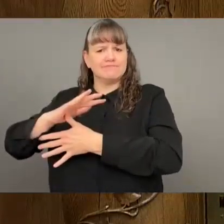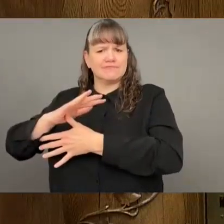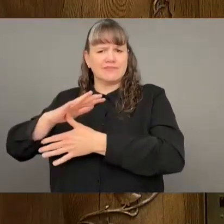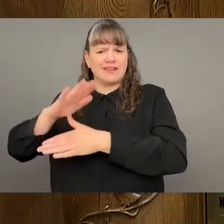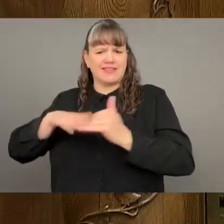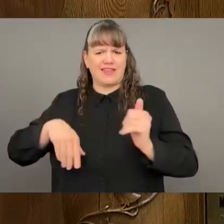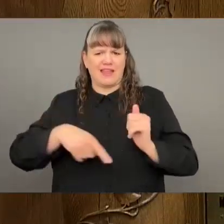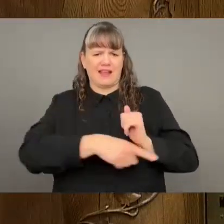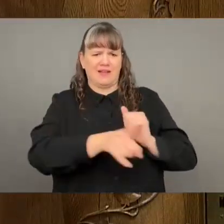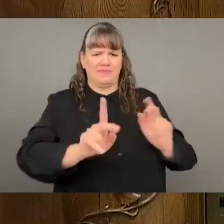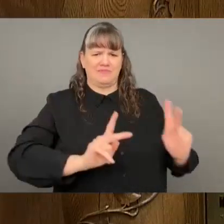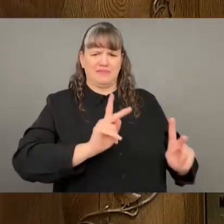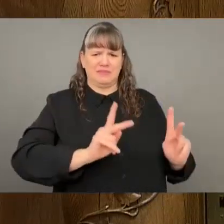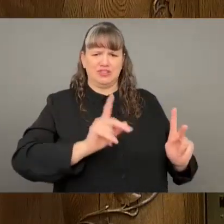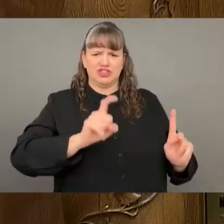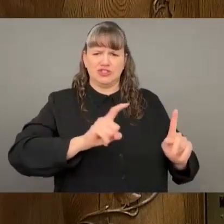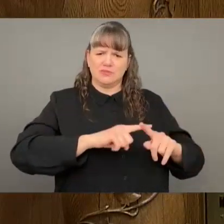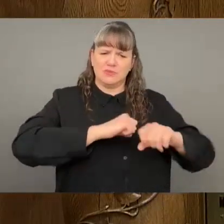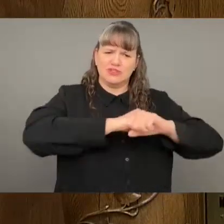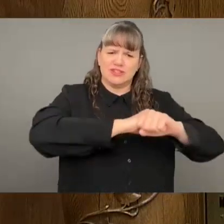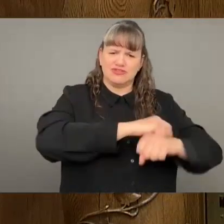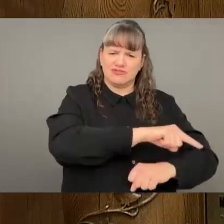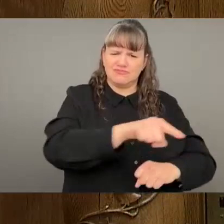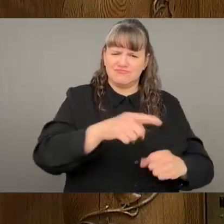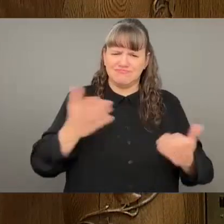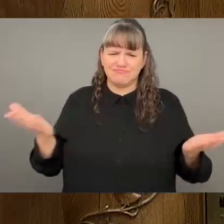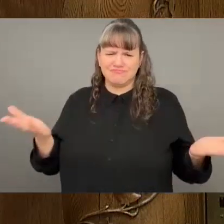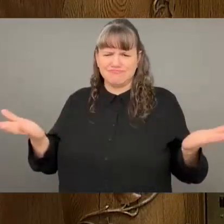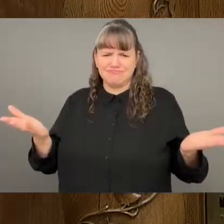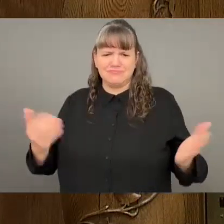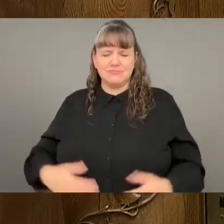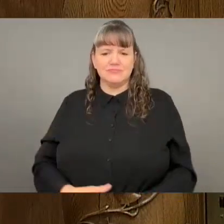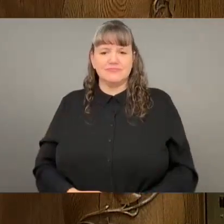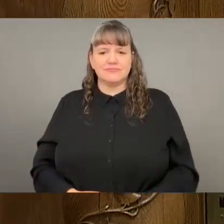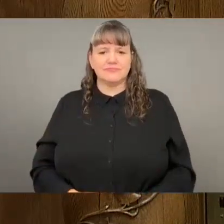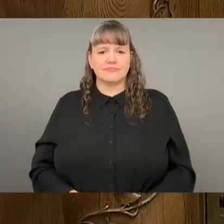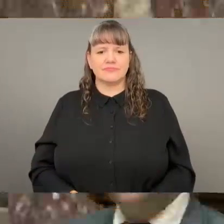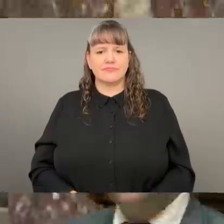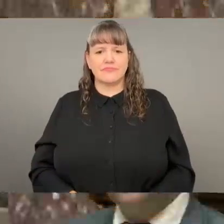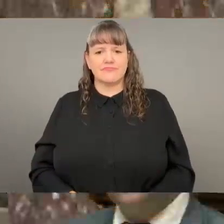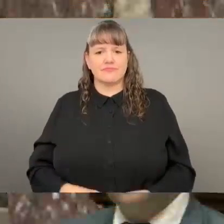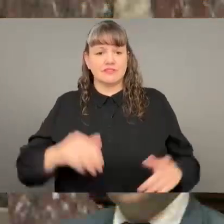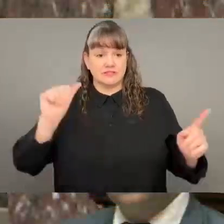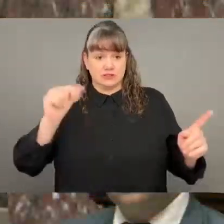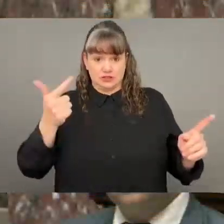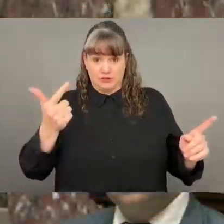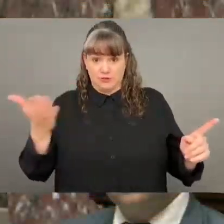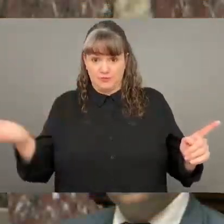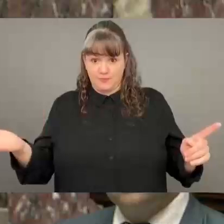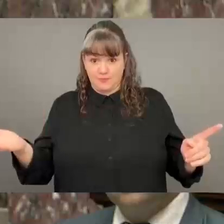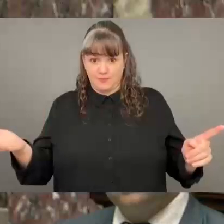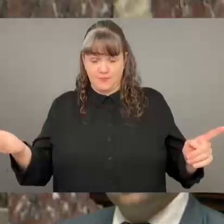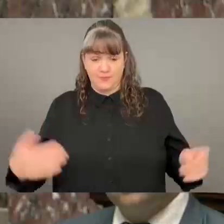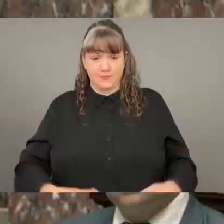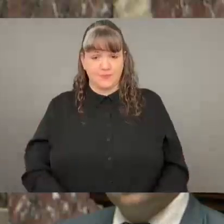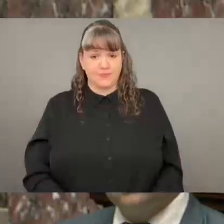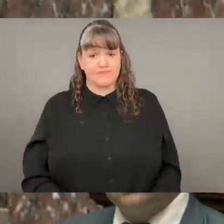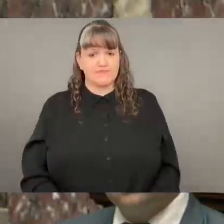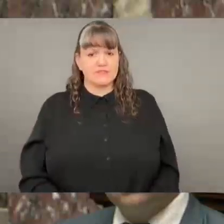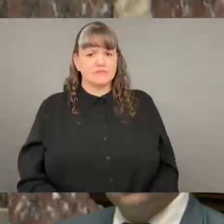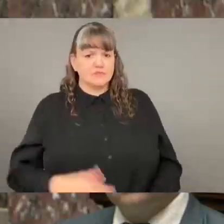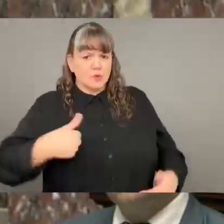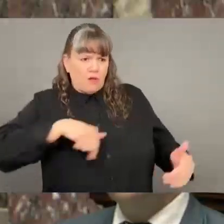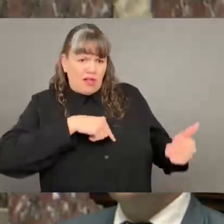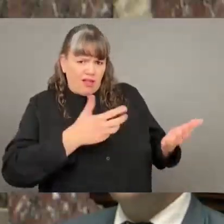Minister of Public Safety and Solicitor General. Thank you, Mr. Speaker. I think we all want the same thing in this House.